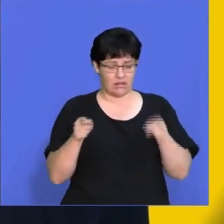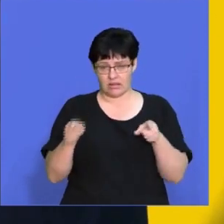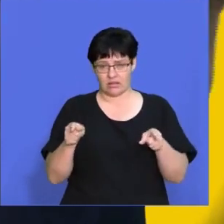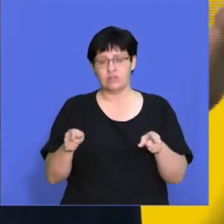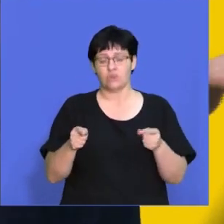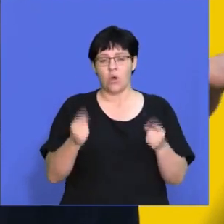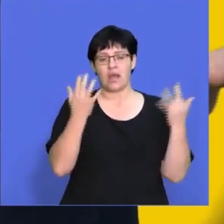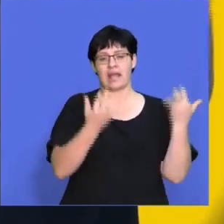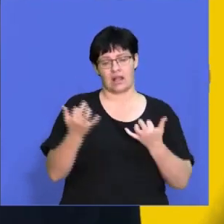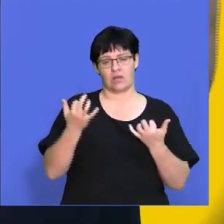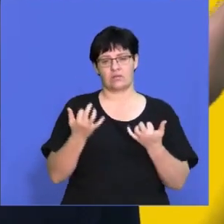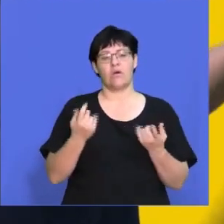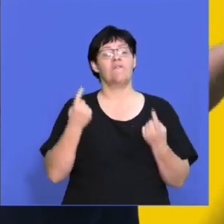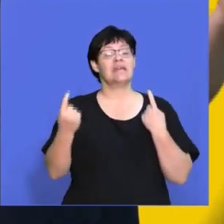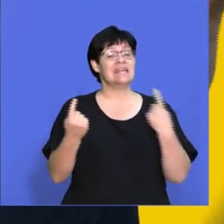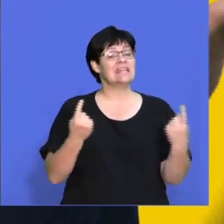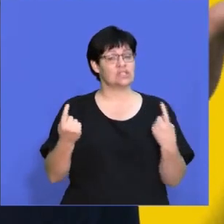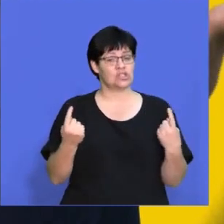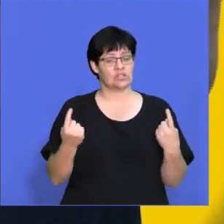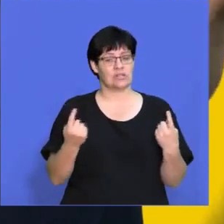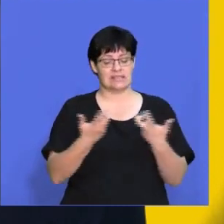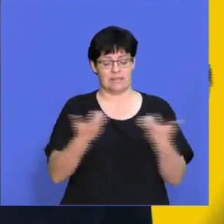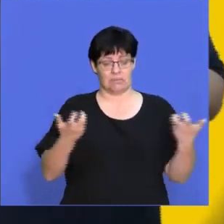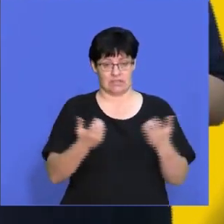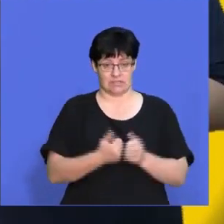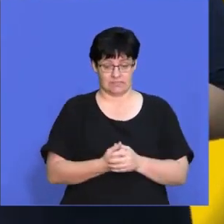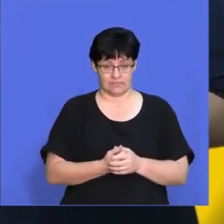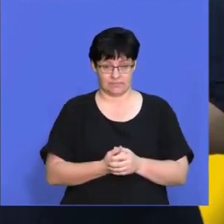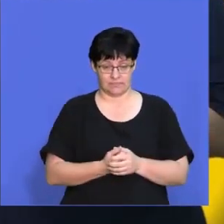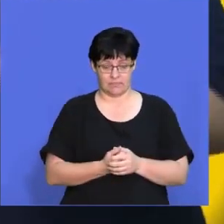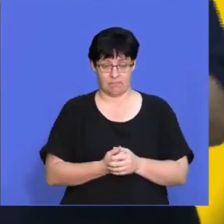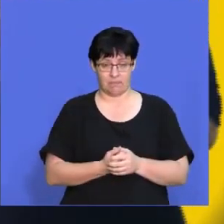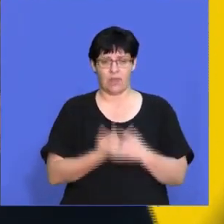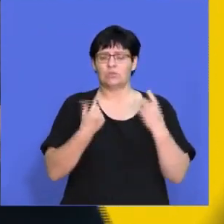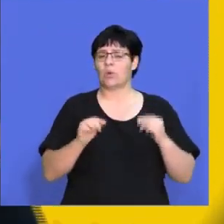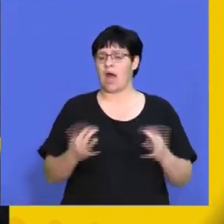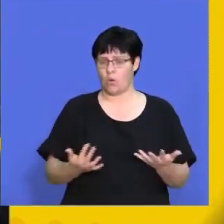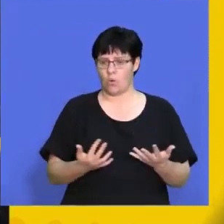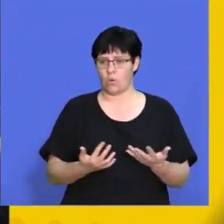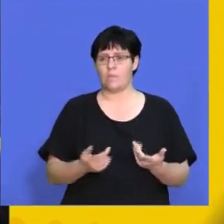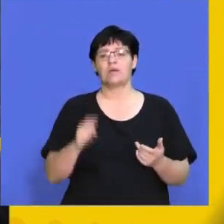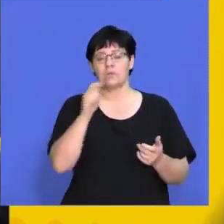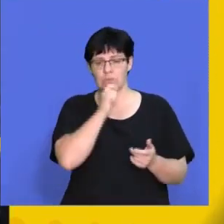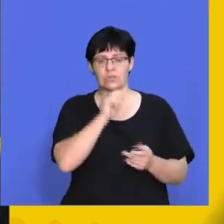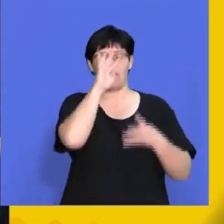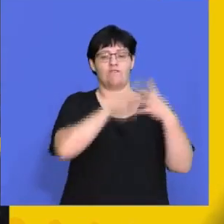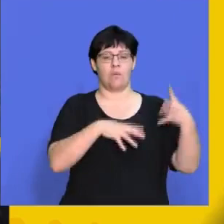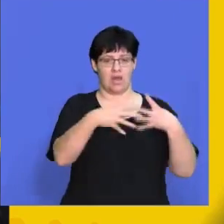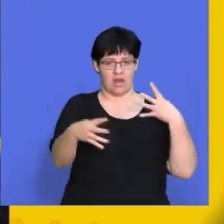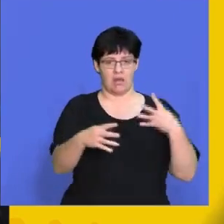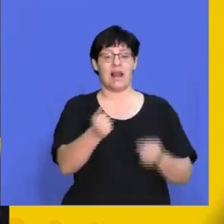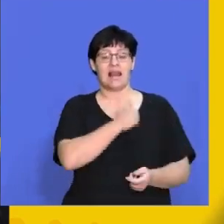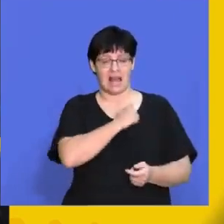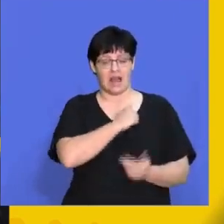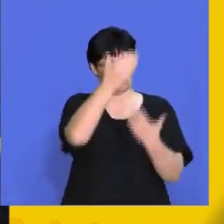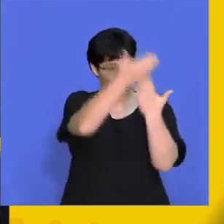series. So we can calculate the sum of each of those series separately. To do that, we're going to have to use our formula, which luckily